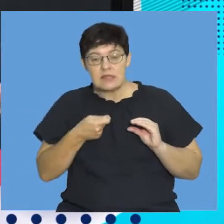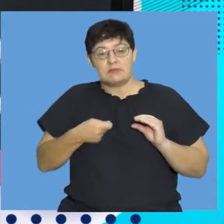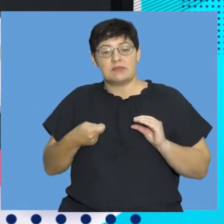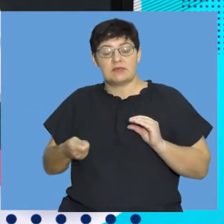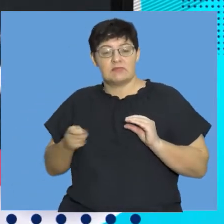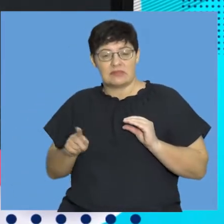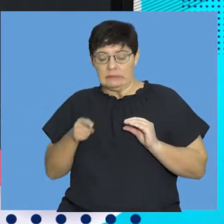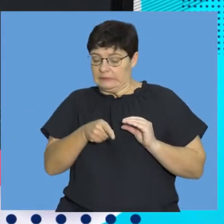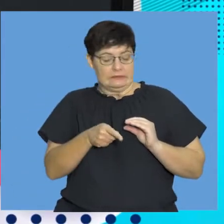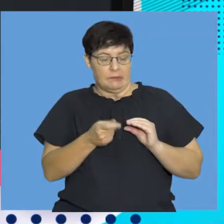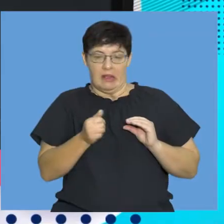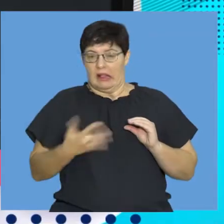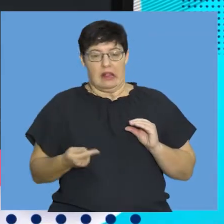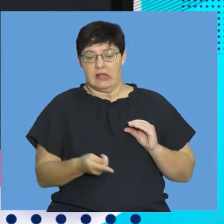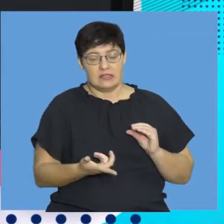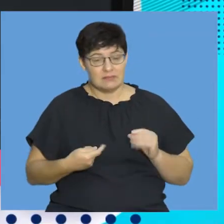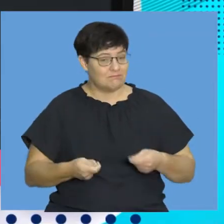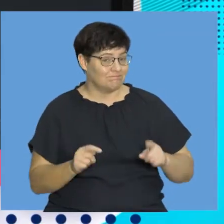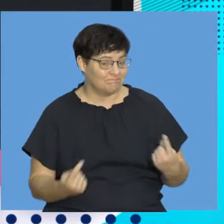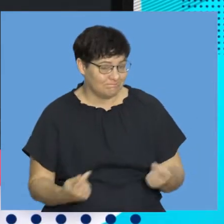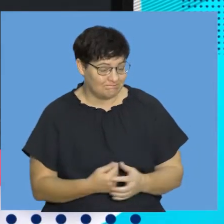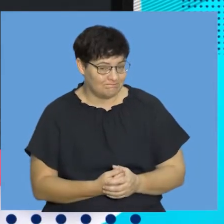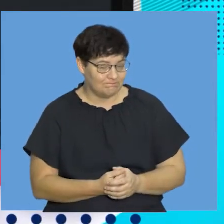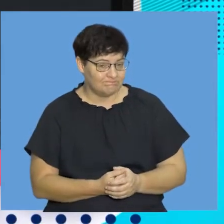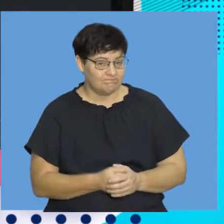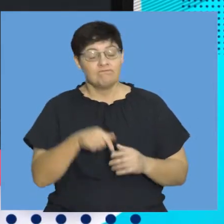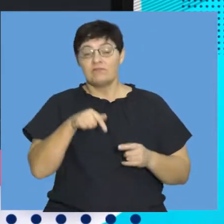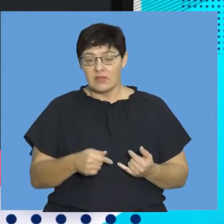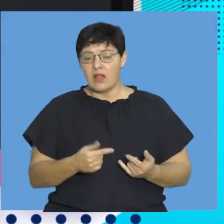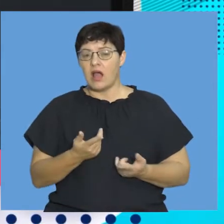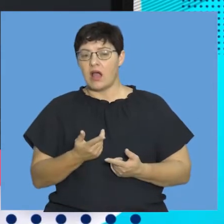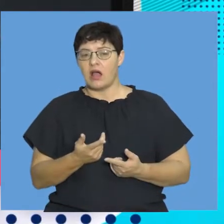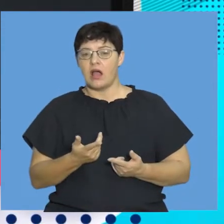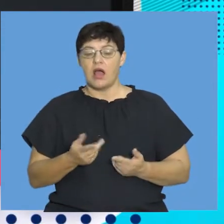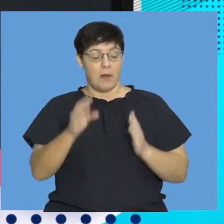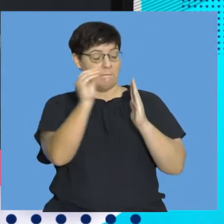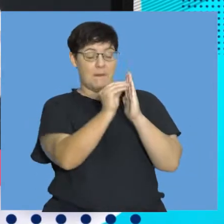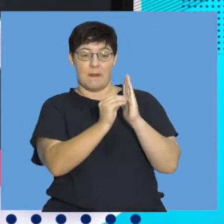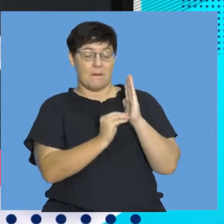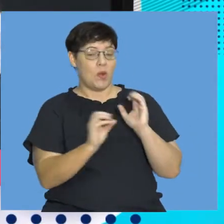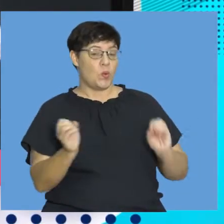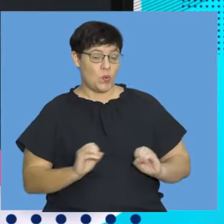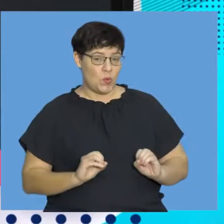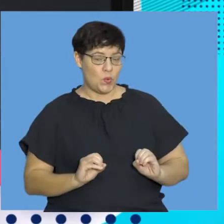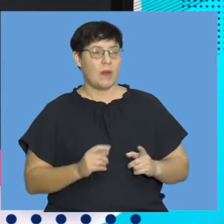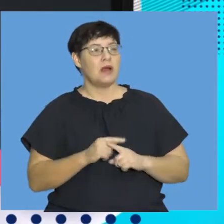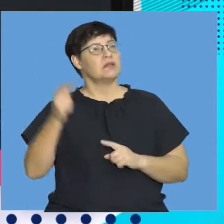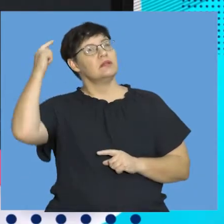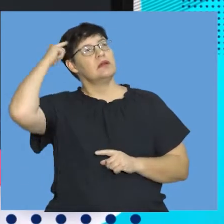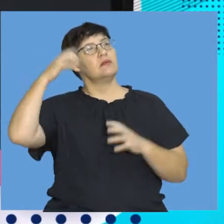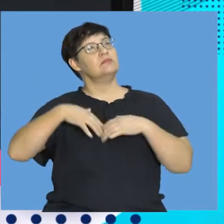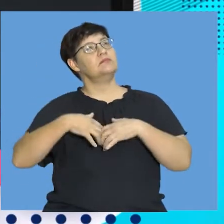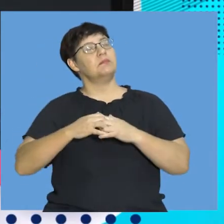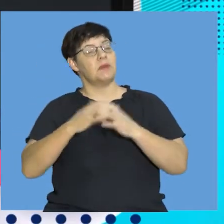spend. In this way, you can see that there is, you may not have it written down, but there is a budget in